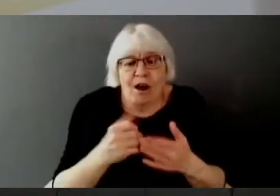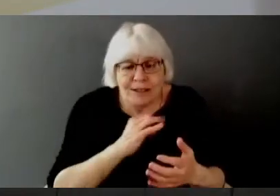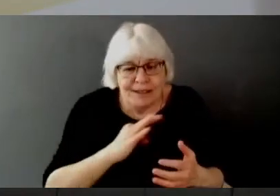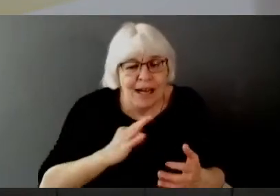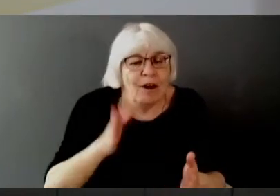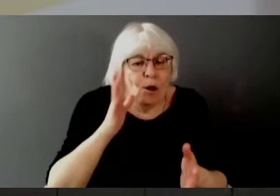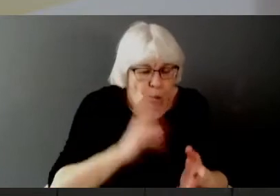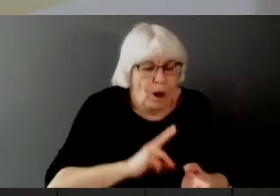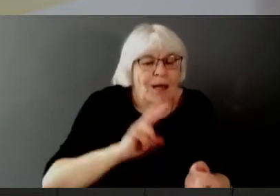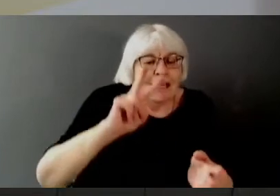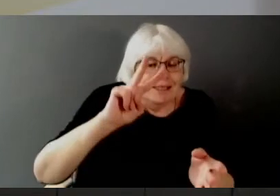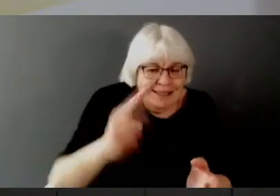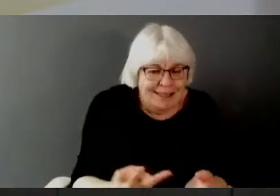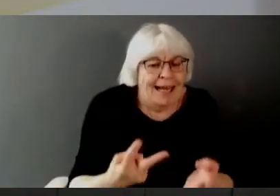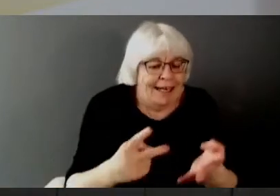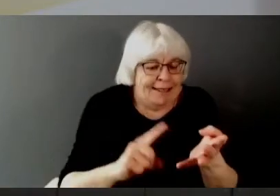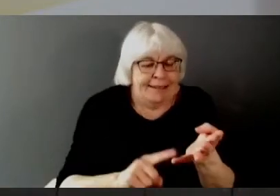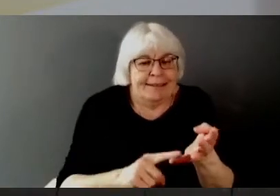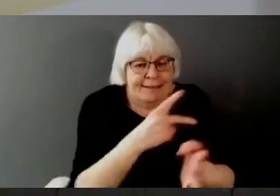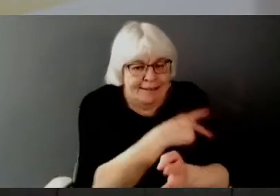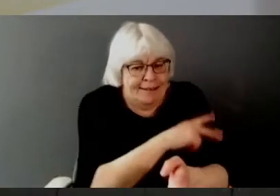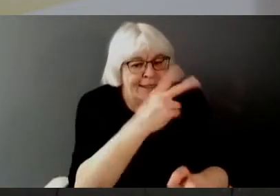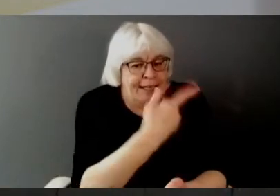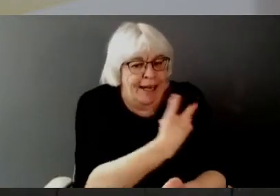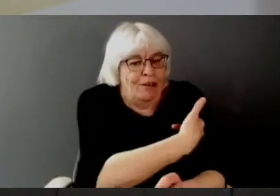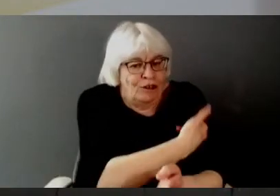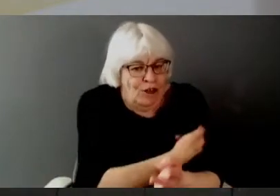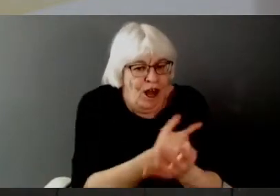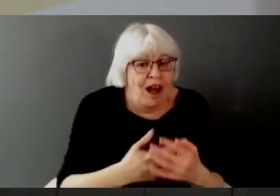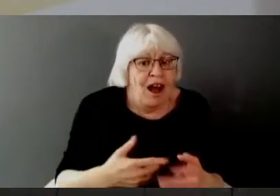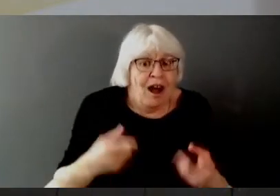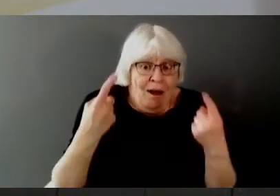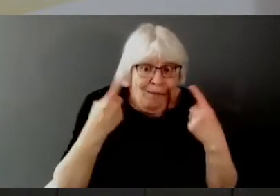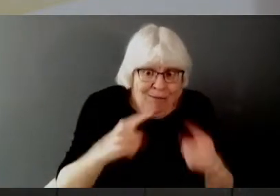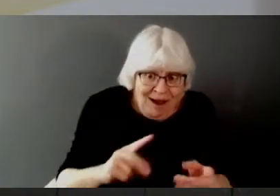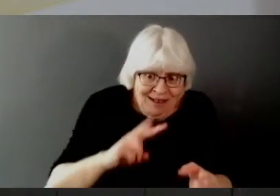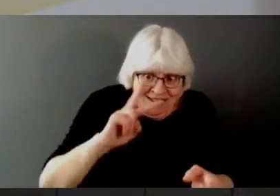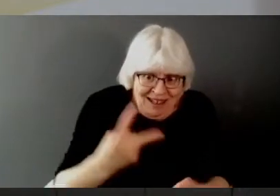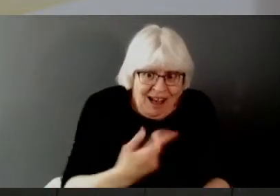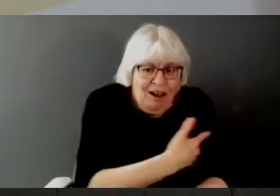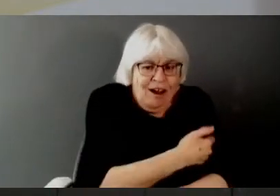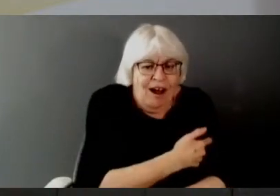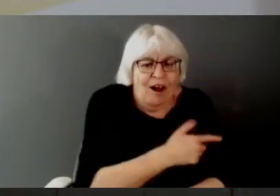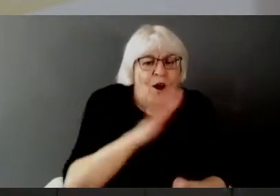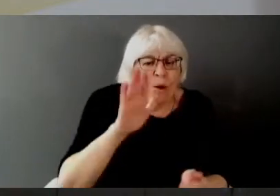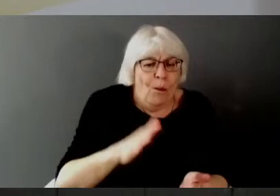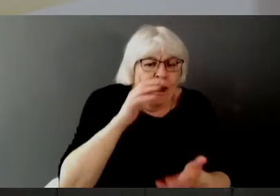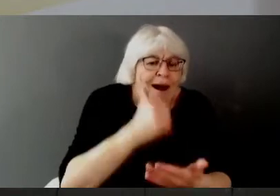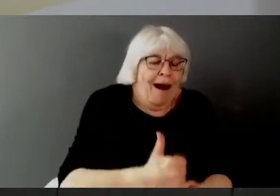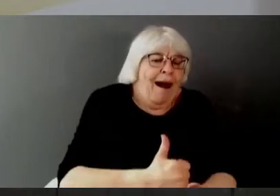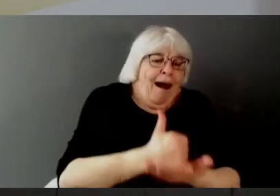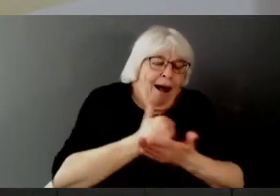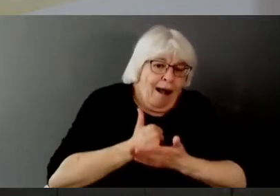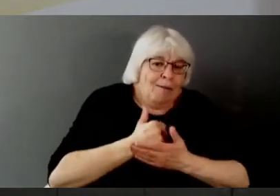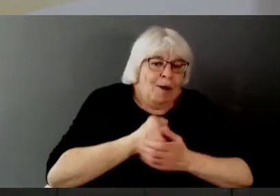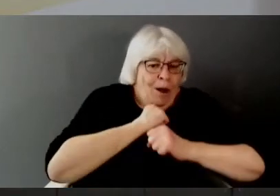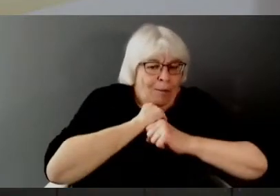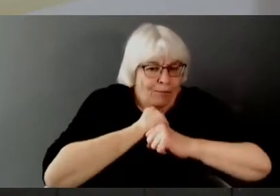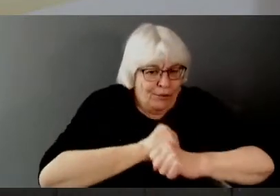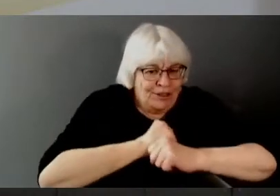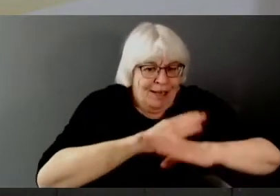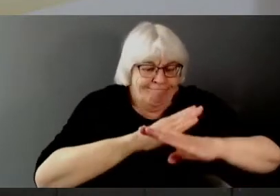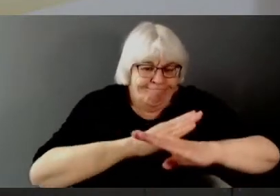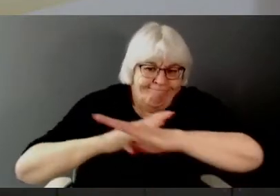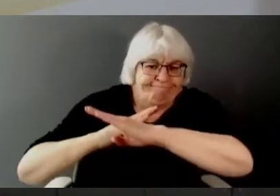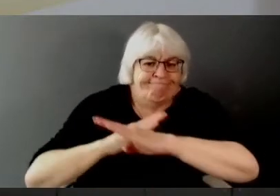critical to achieving the full benefit of the immunization. So all long-term care and community care